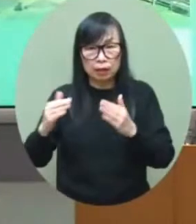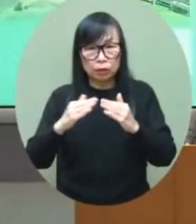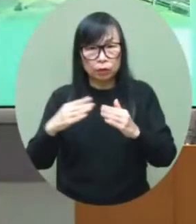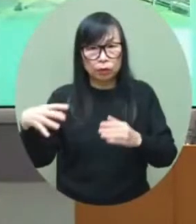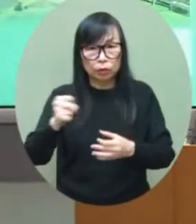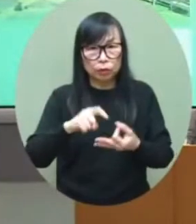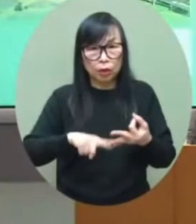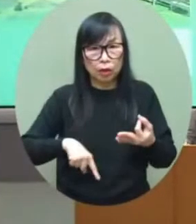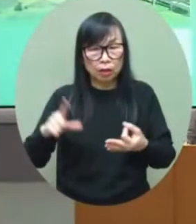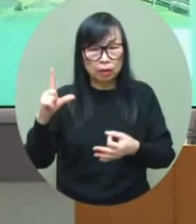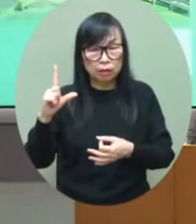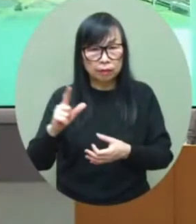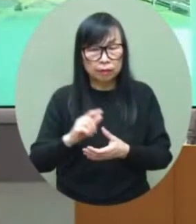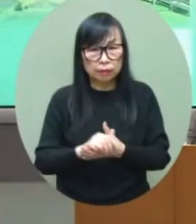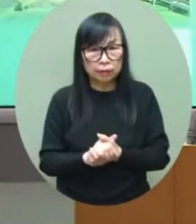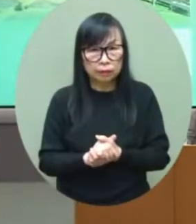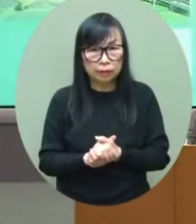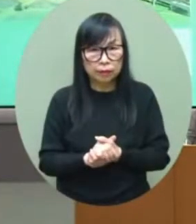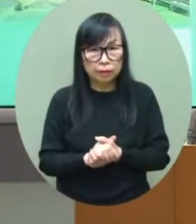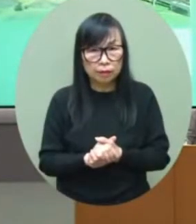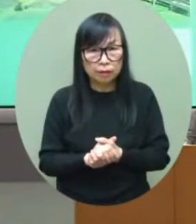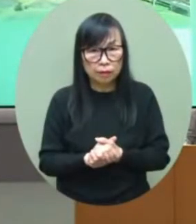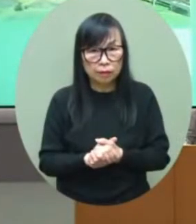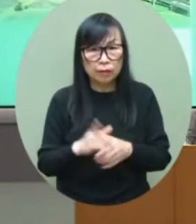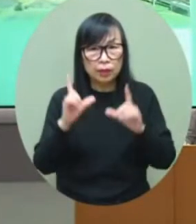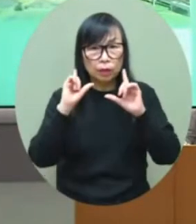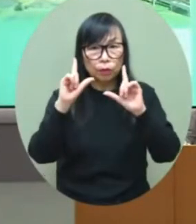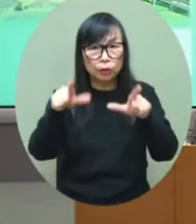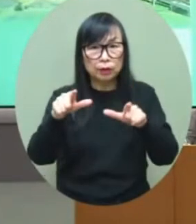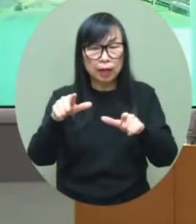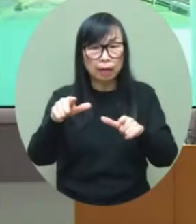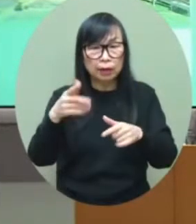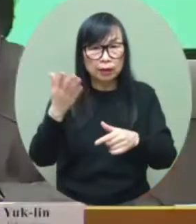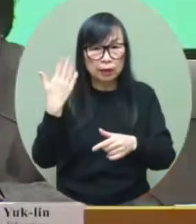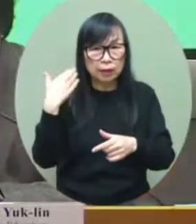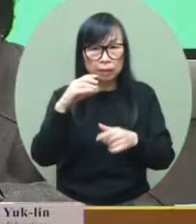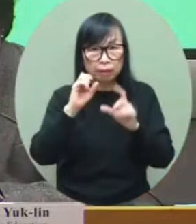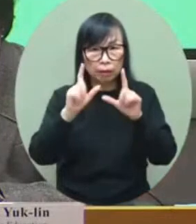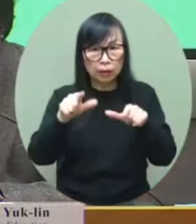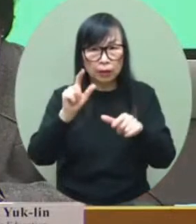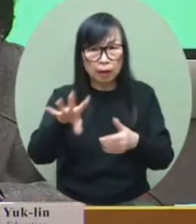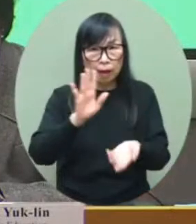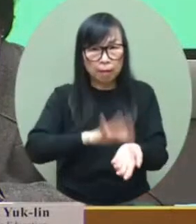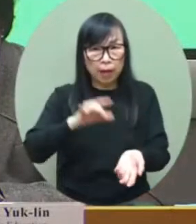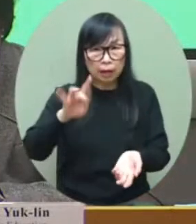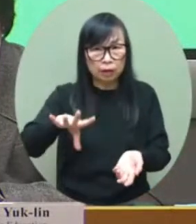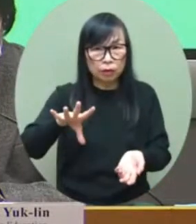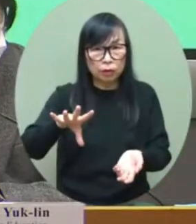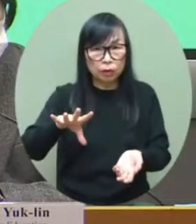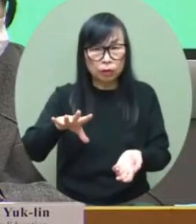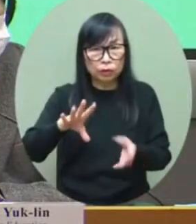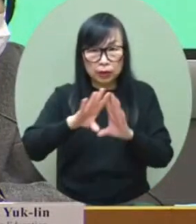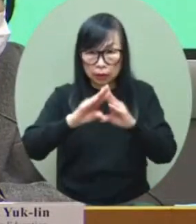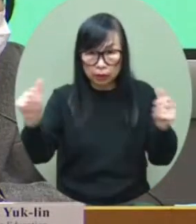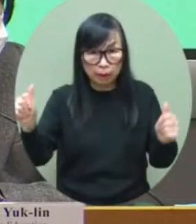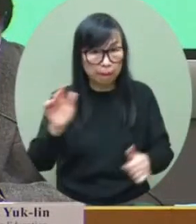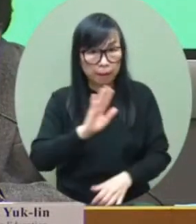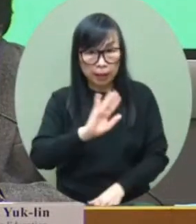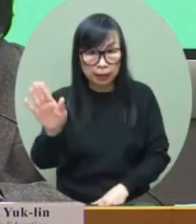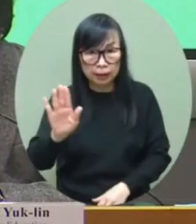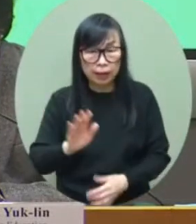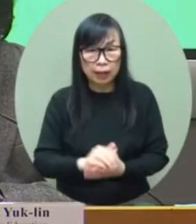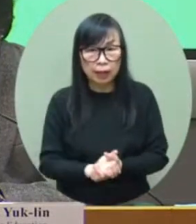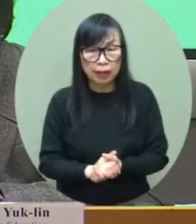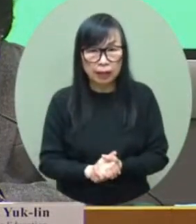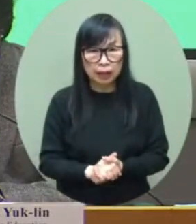resume service as soon as possible. Secretary for Health. Well, earlier when I answered the question, I said that the virus